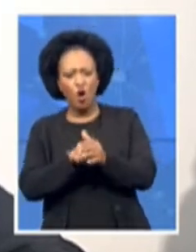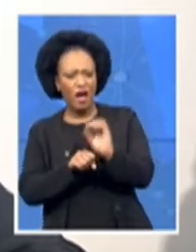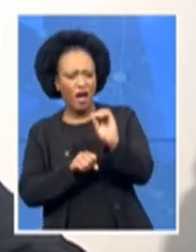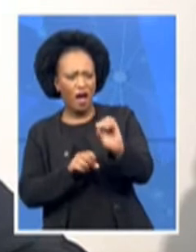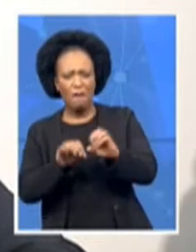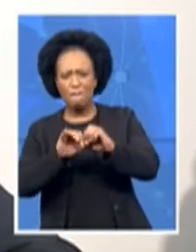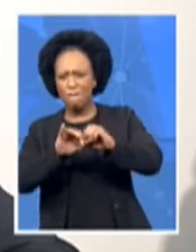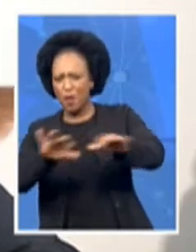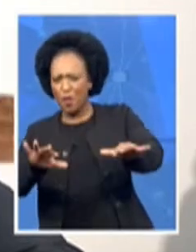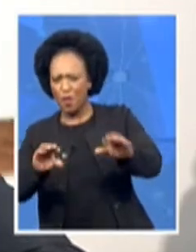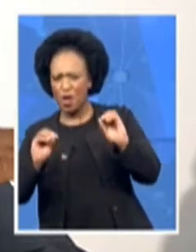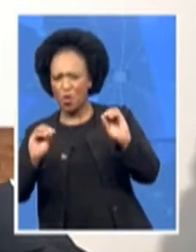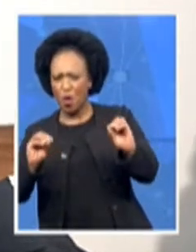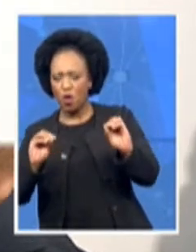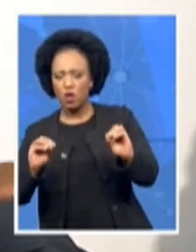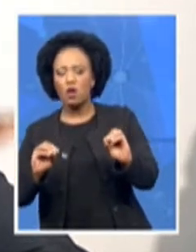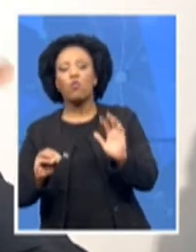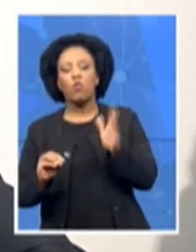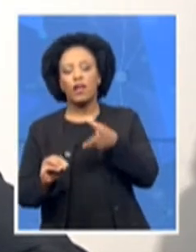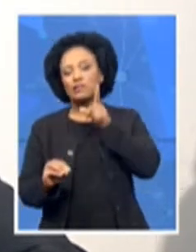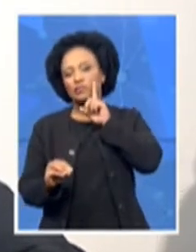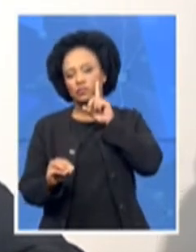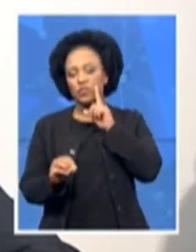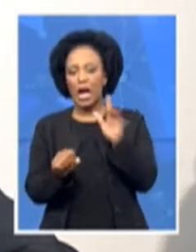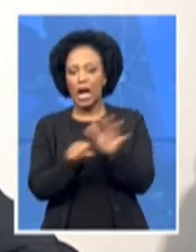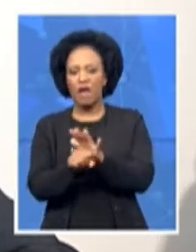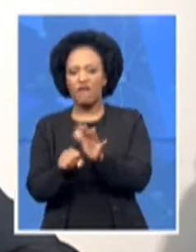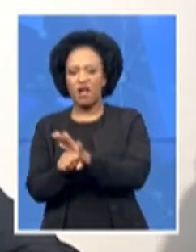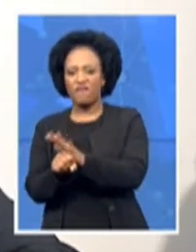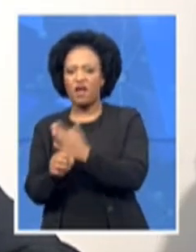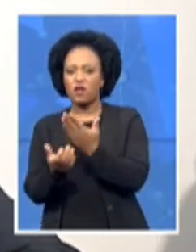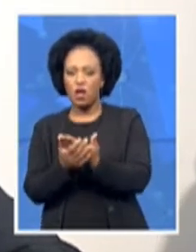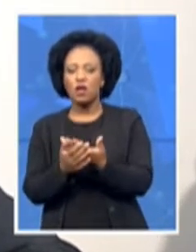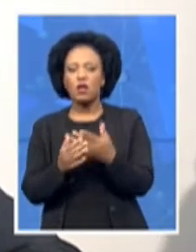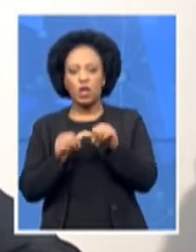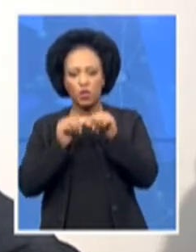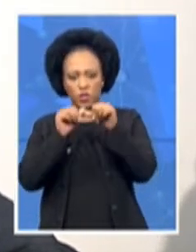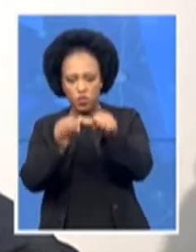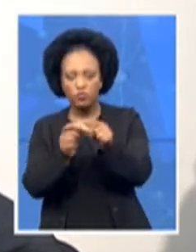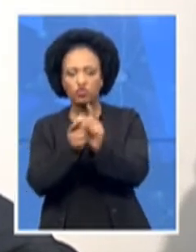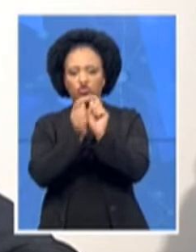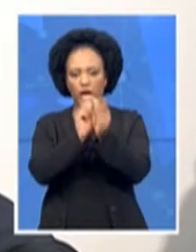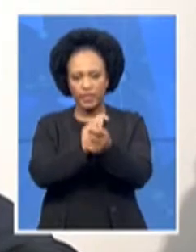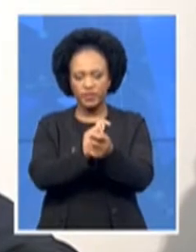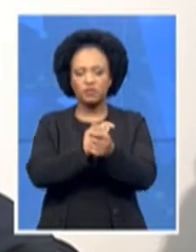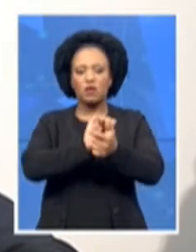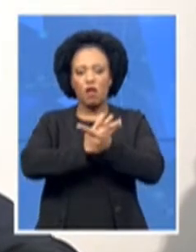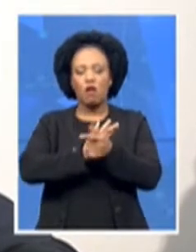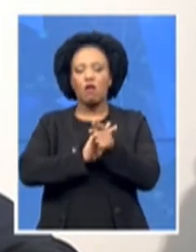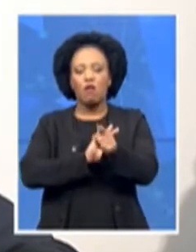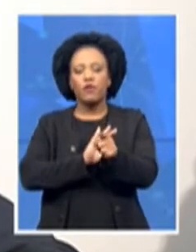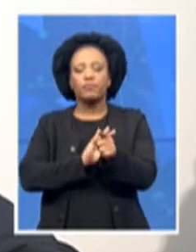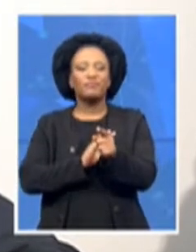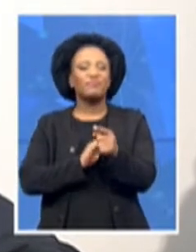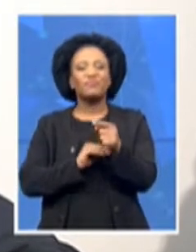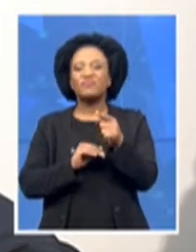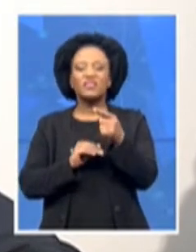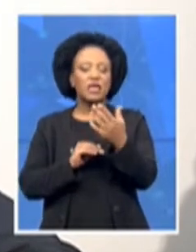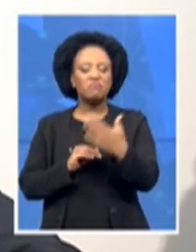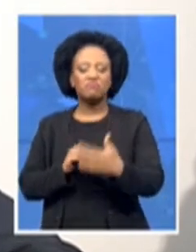lot. Then we can keep on reviewing. Somewhere down the line, as also our stock of the vaccine